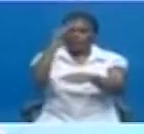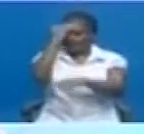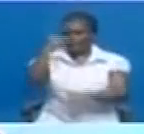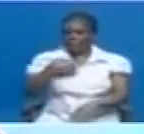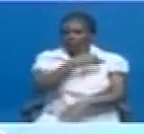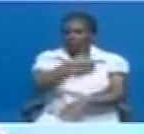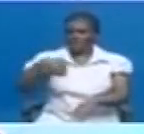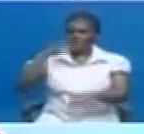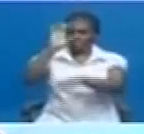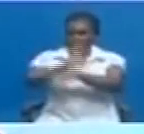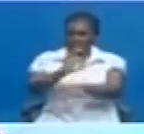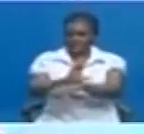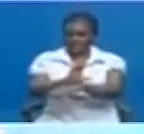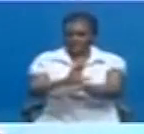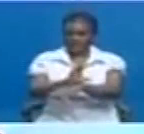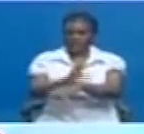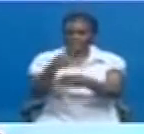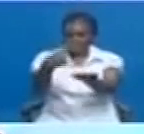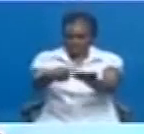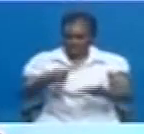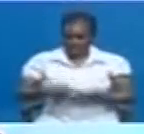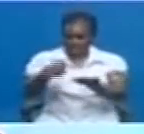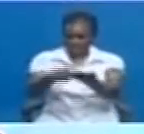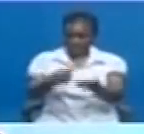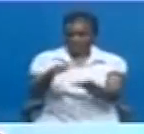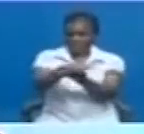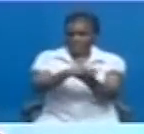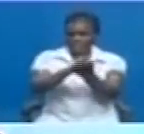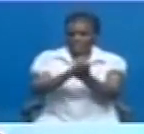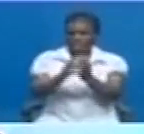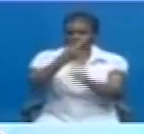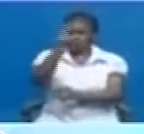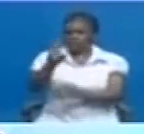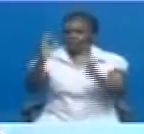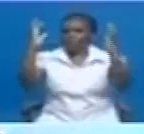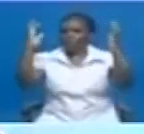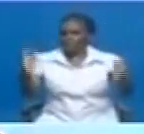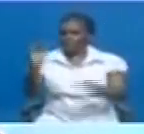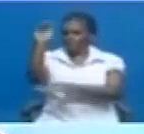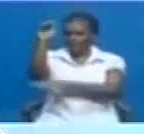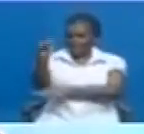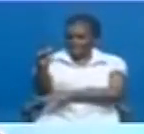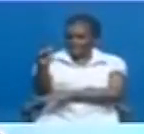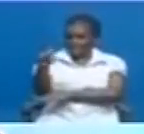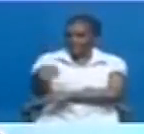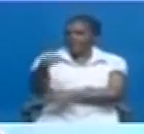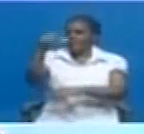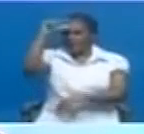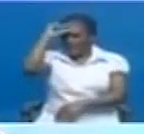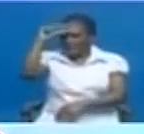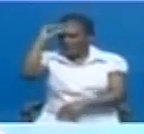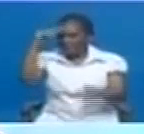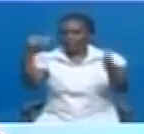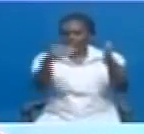against that vaccination. And that discussion forms the basis of a big question tonight. We're asking you, should the government stop